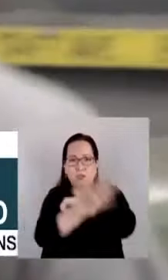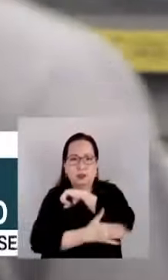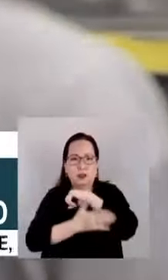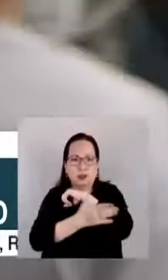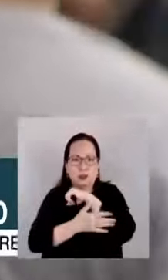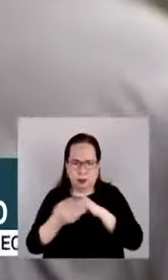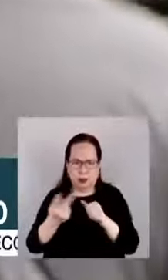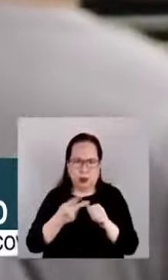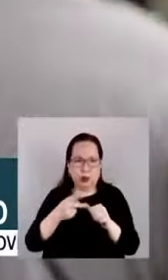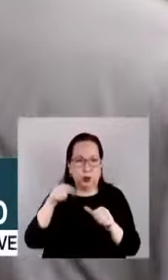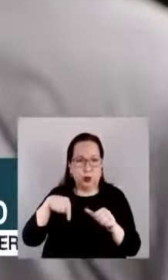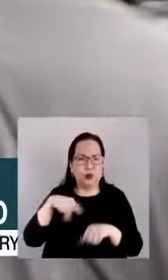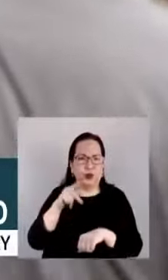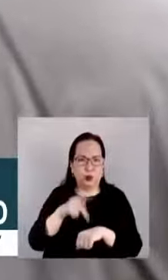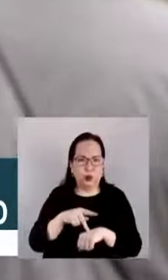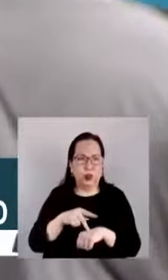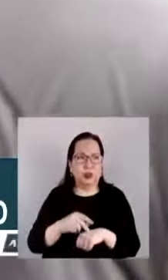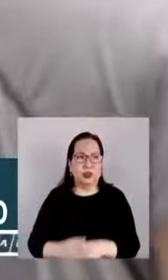we